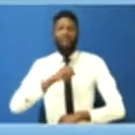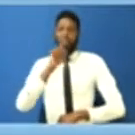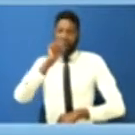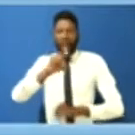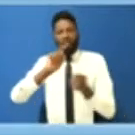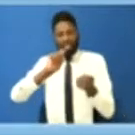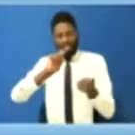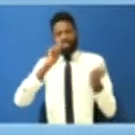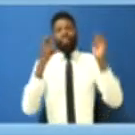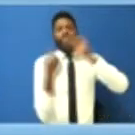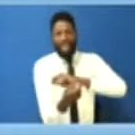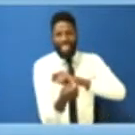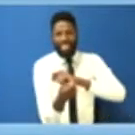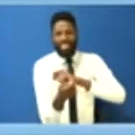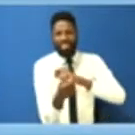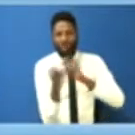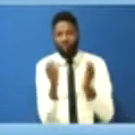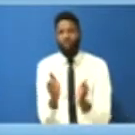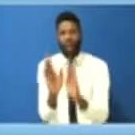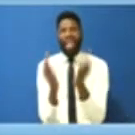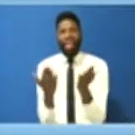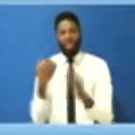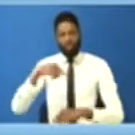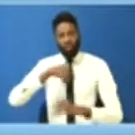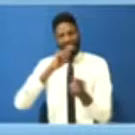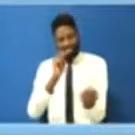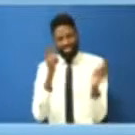let's change the tune twingier